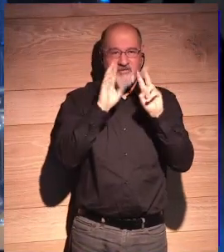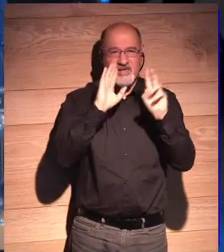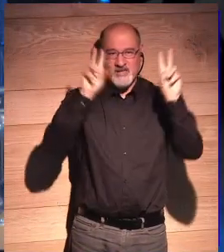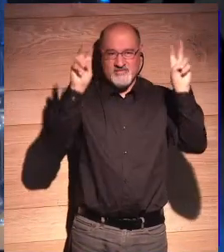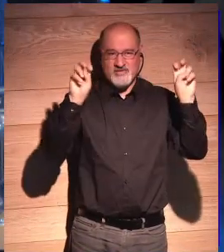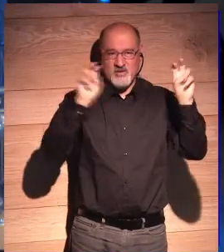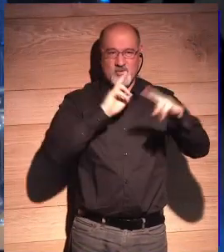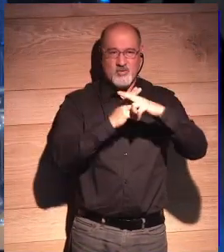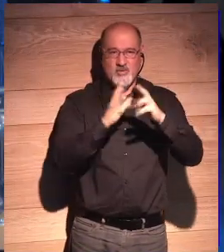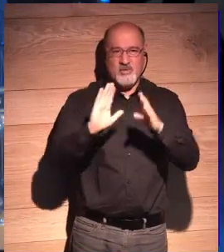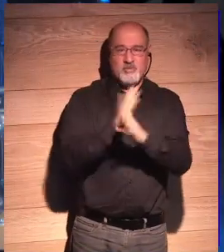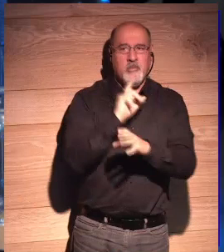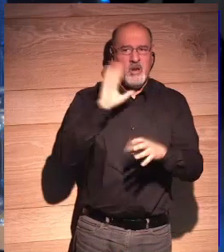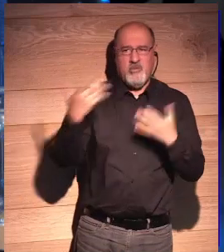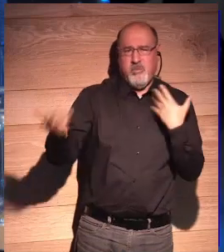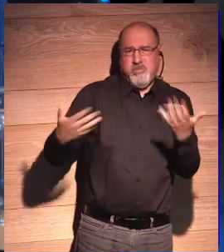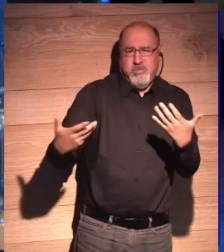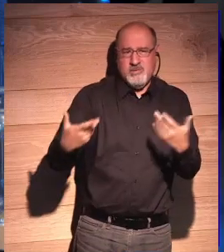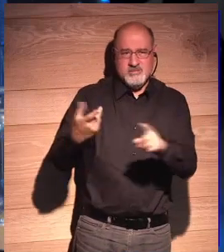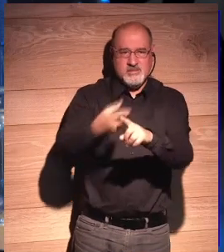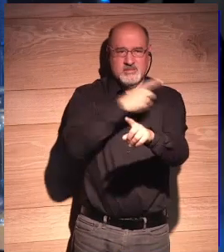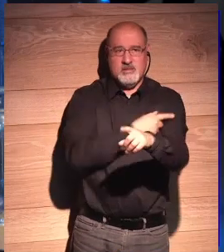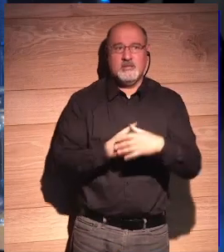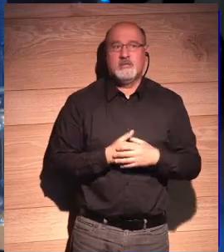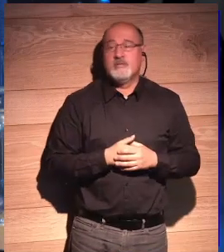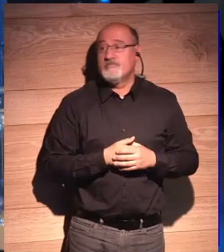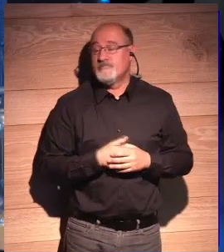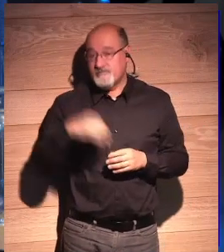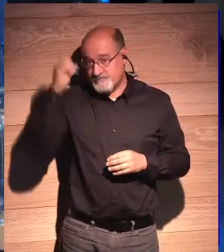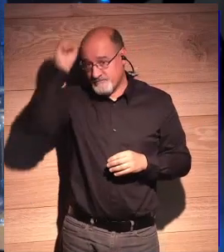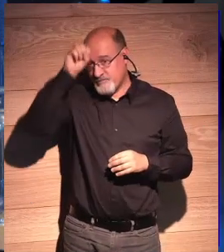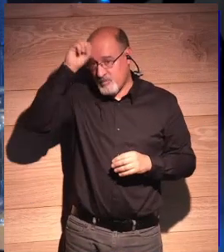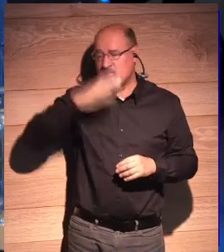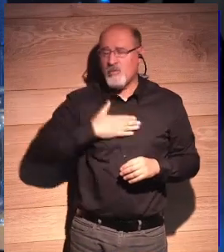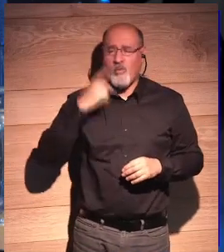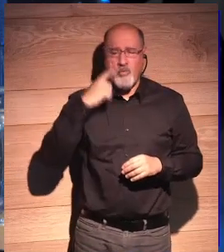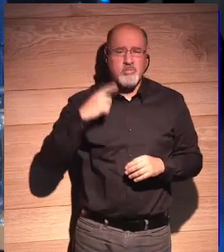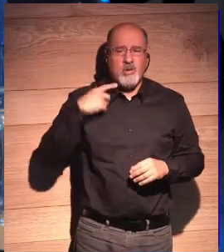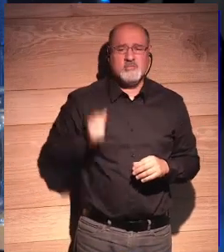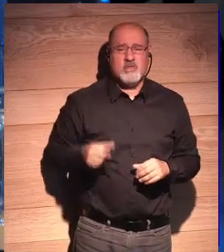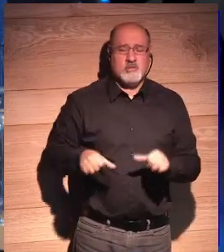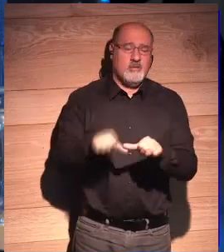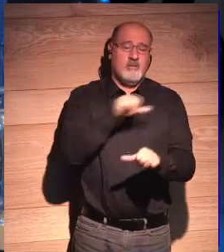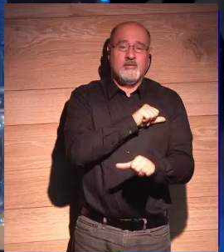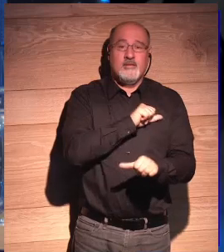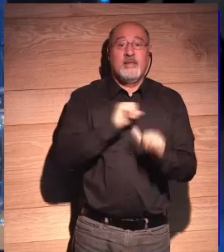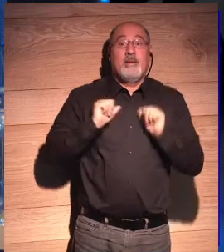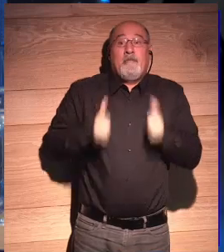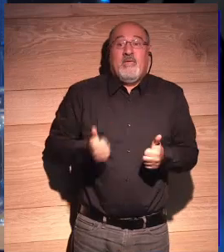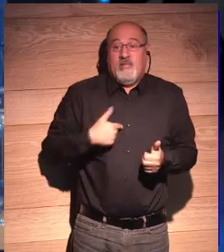it's pretentious. Well, now I'm used to it, but when it first began, people